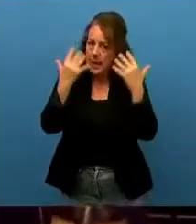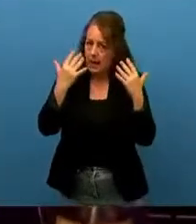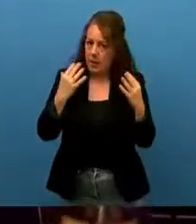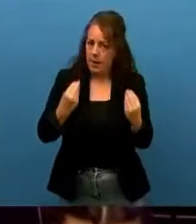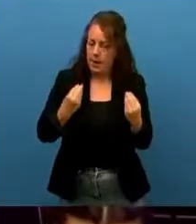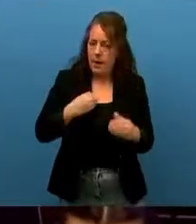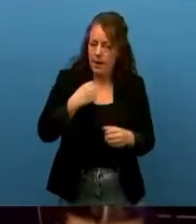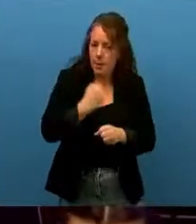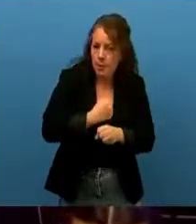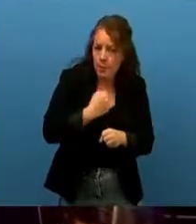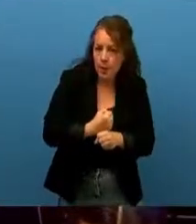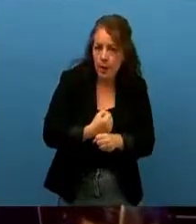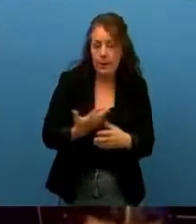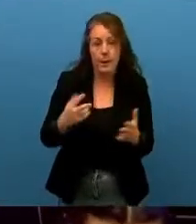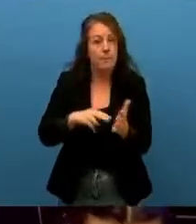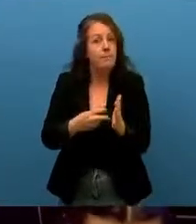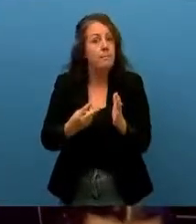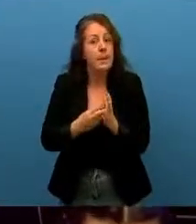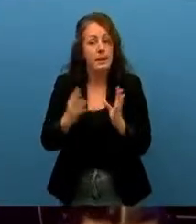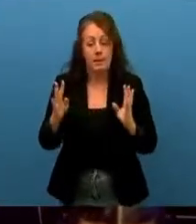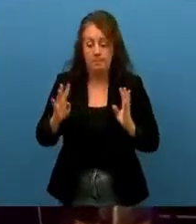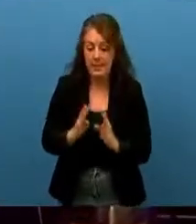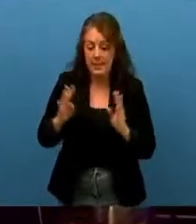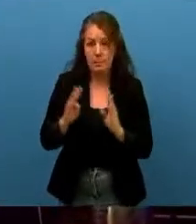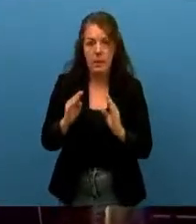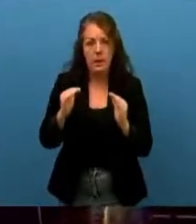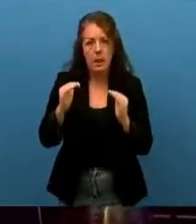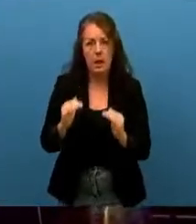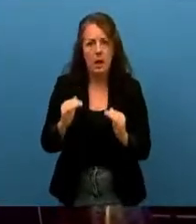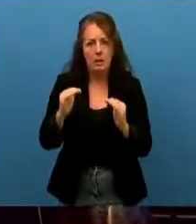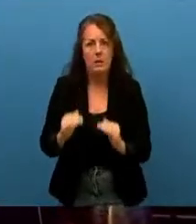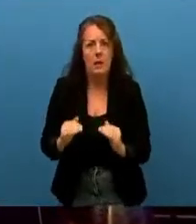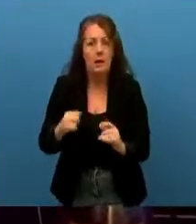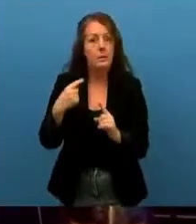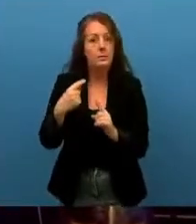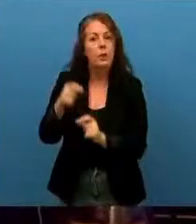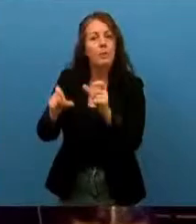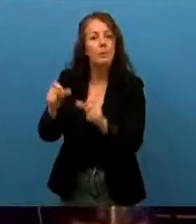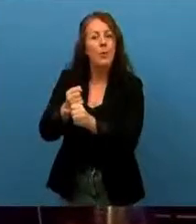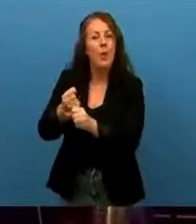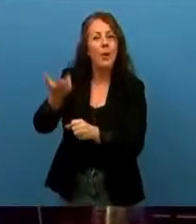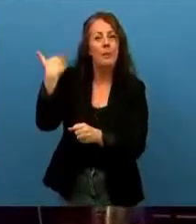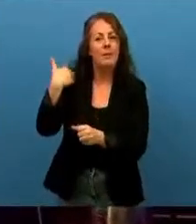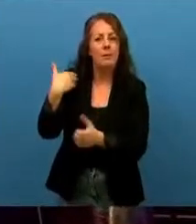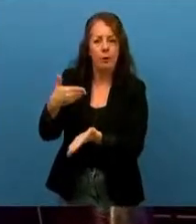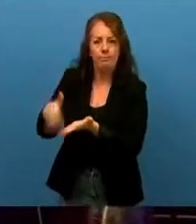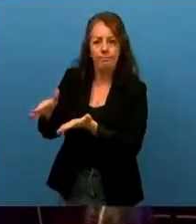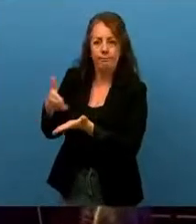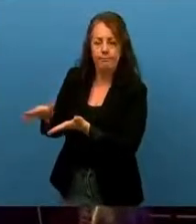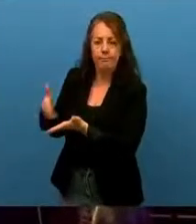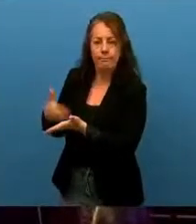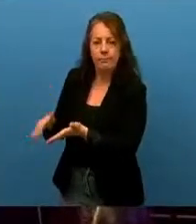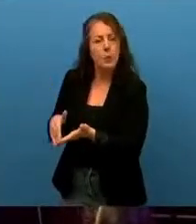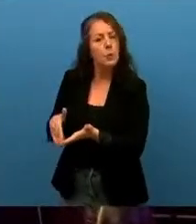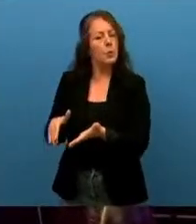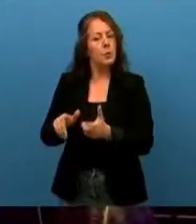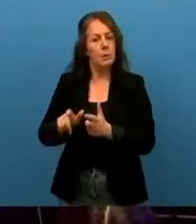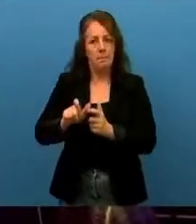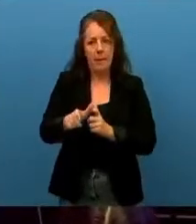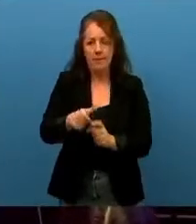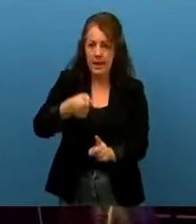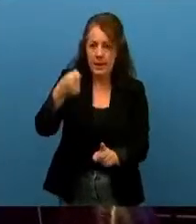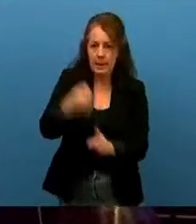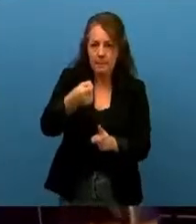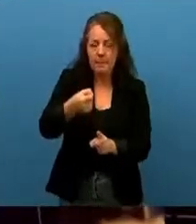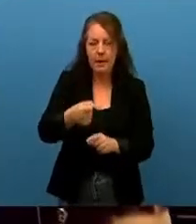a drop in the number of meetings and a rollback in terms of the number of staff is having a direct impact